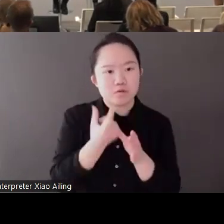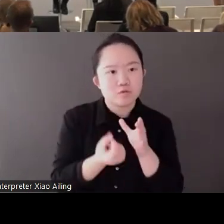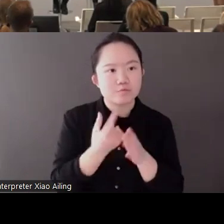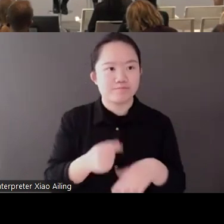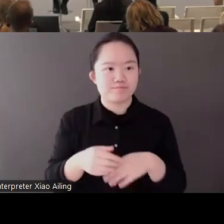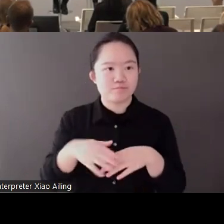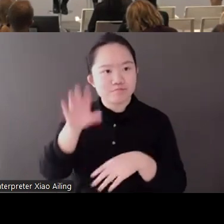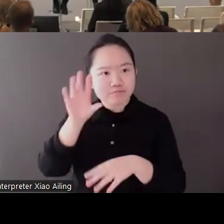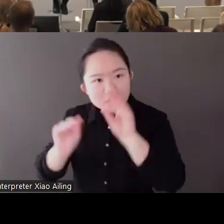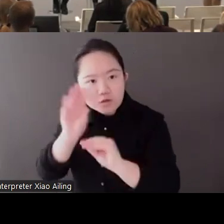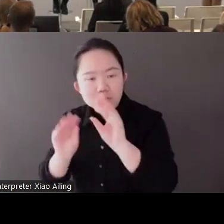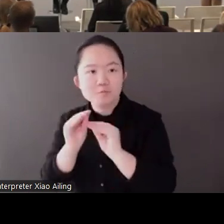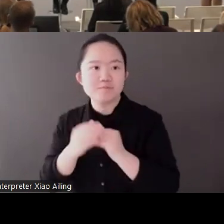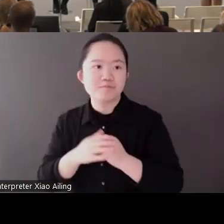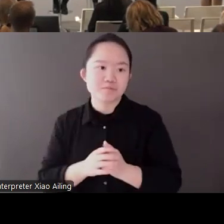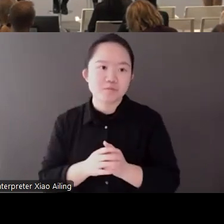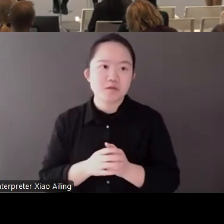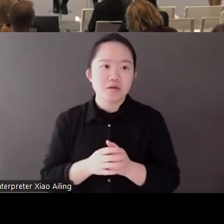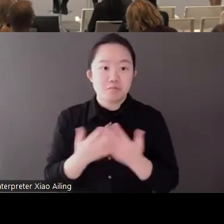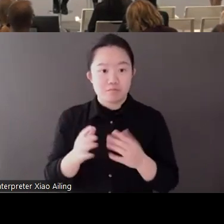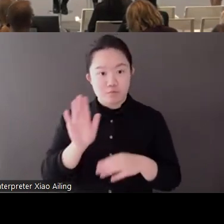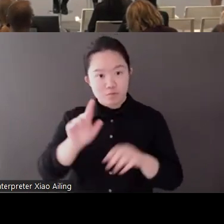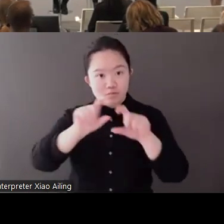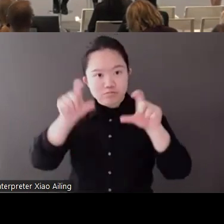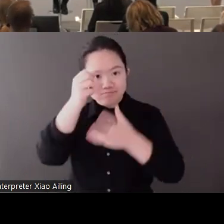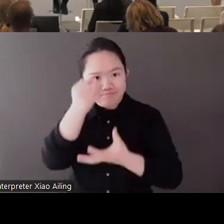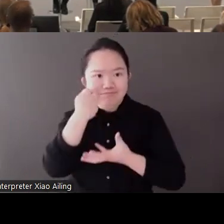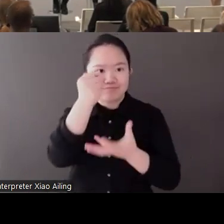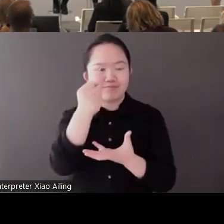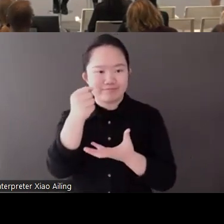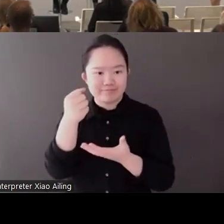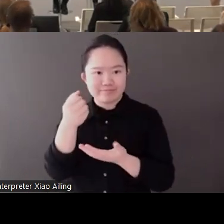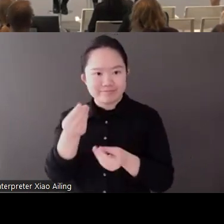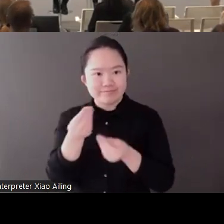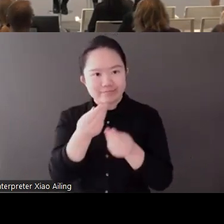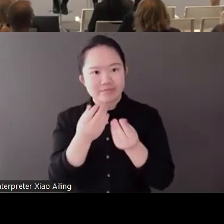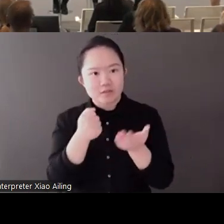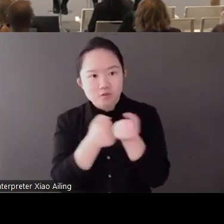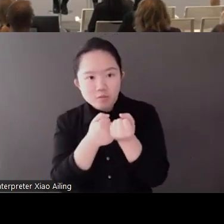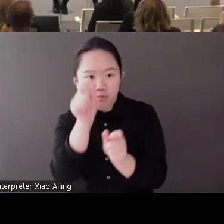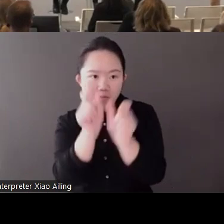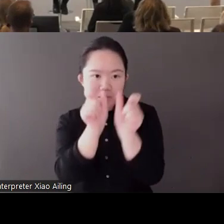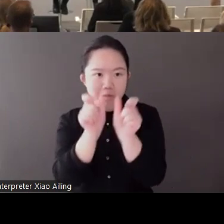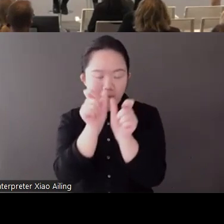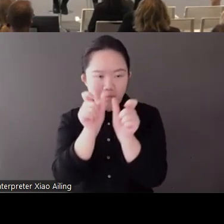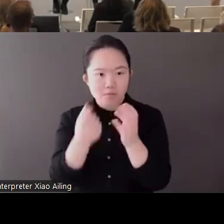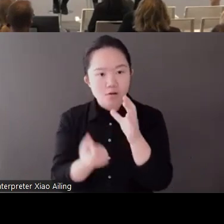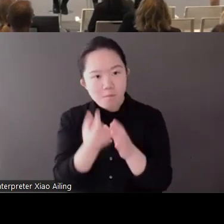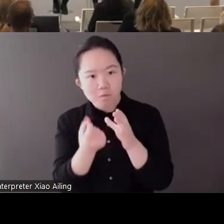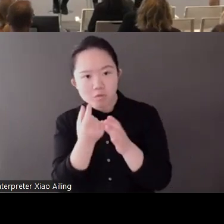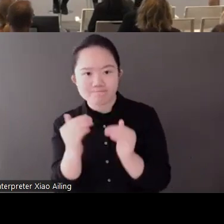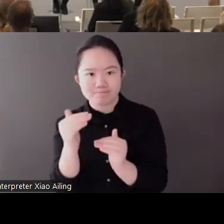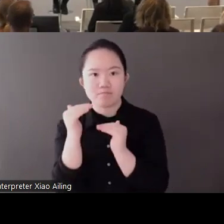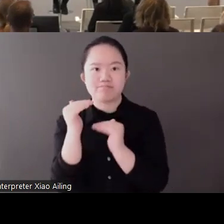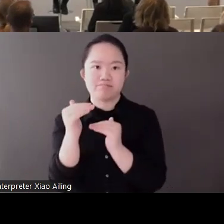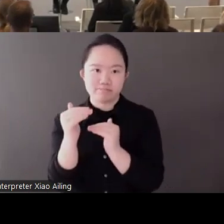have slightly more seats than you maybe think about in the beginning, that may be even more beneficial kind of learning curve of